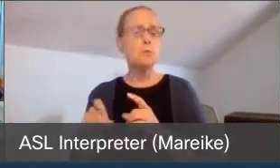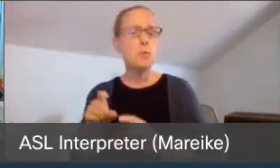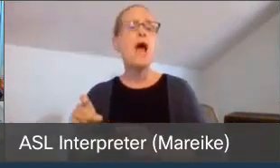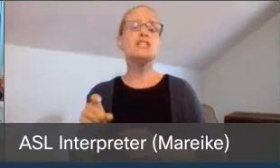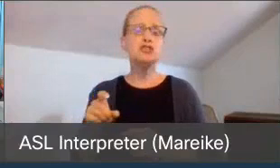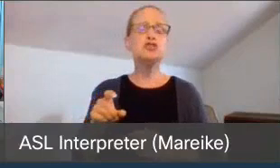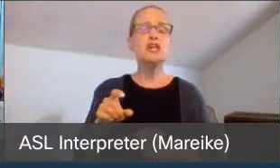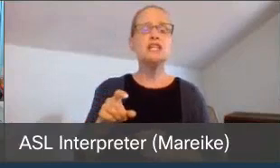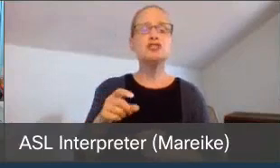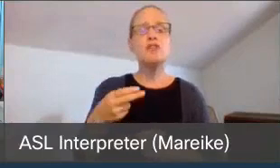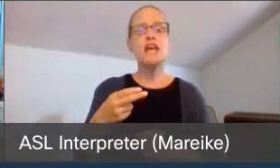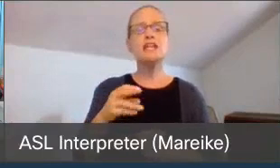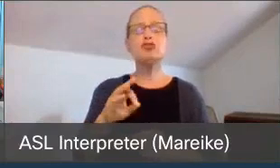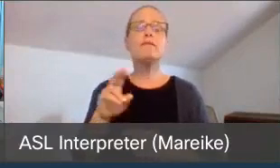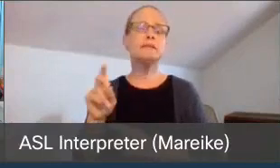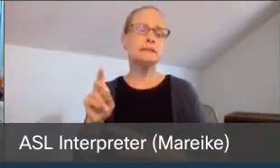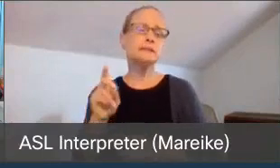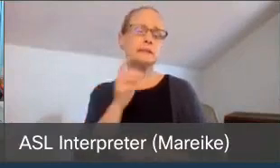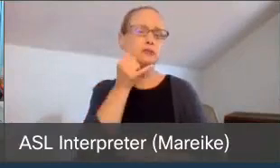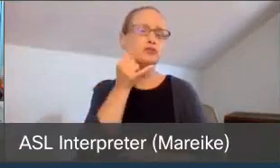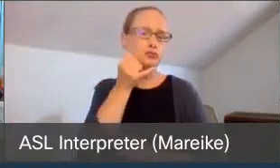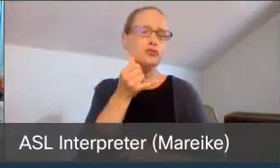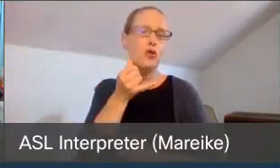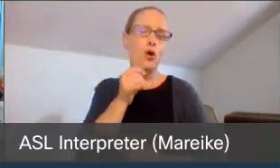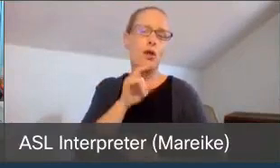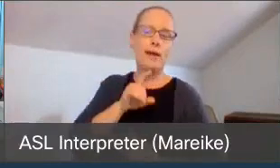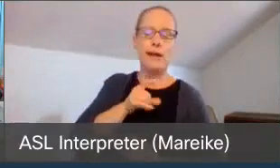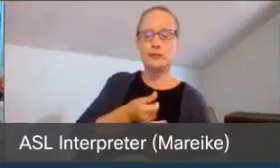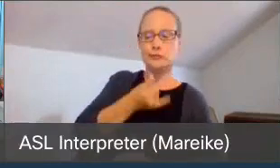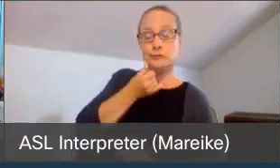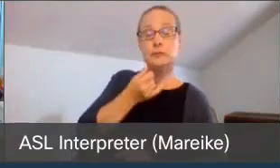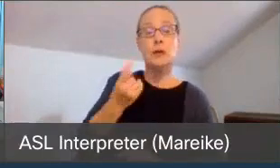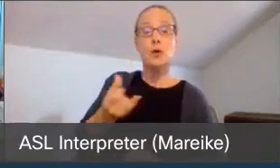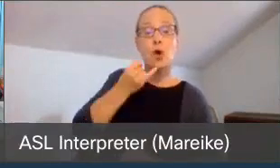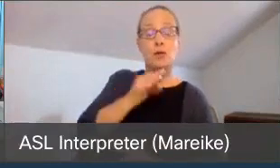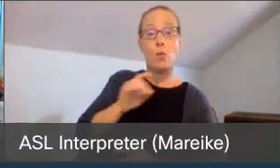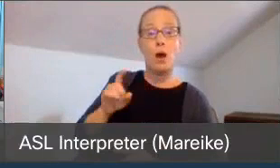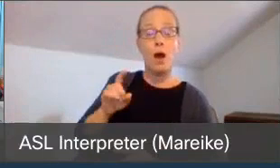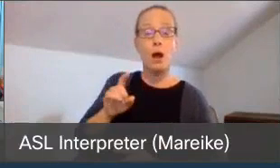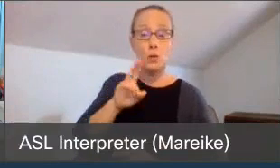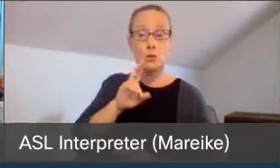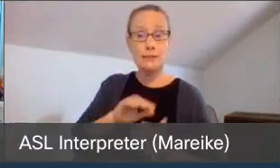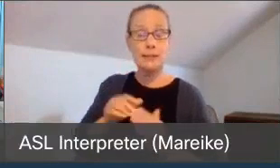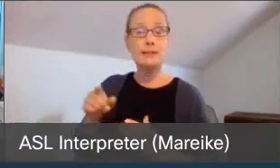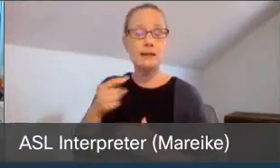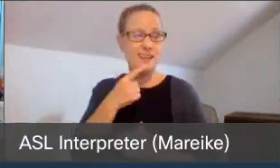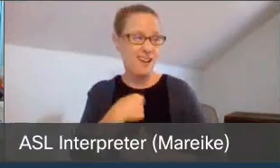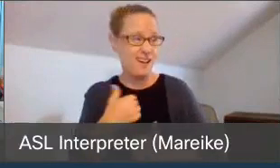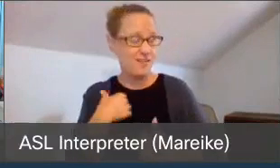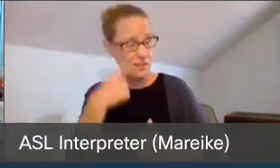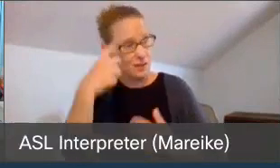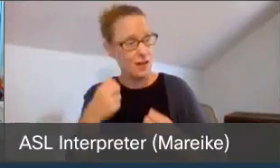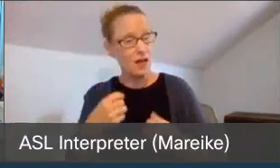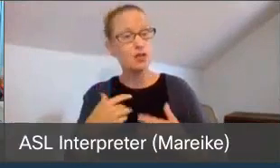the HFD call taker will ask. So if somebody calls 911 in Houston and they say, I have a mental health concern, but I